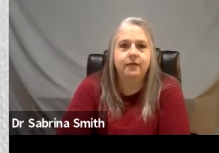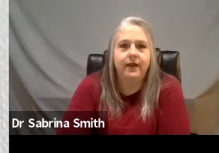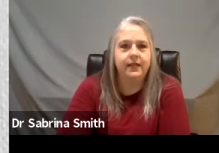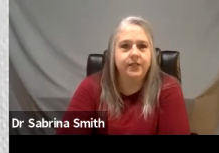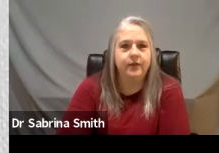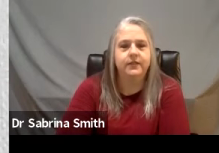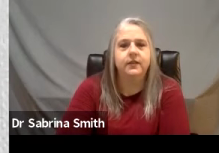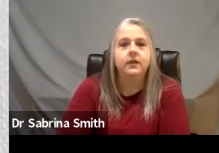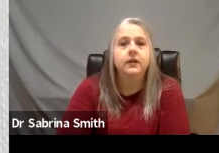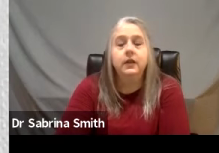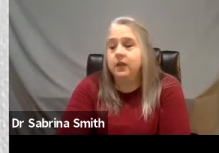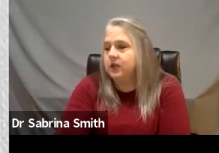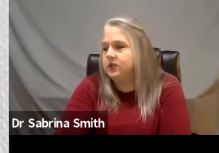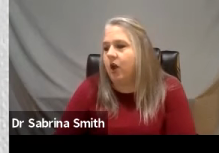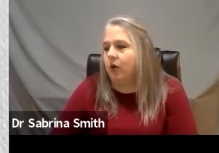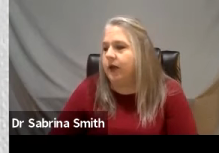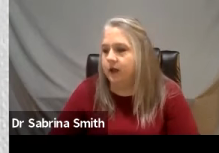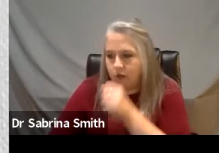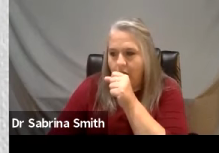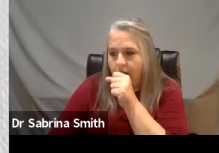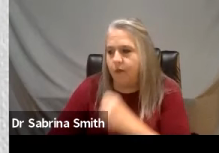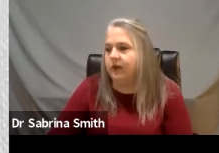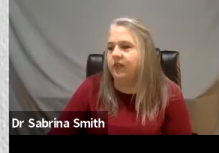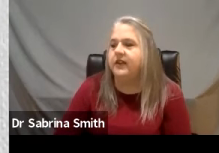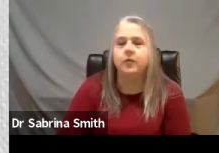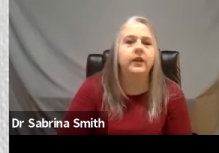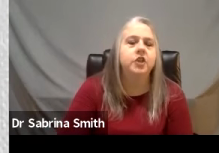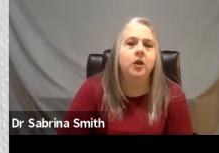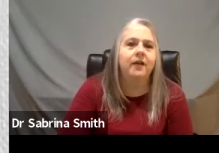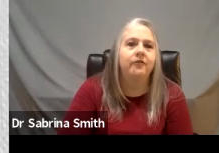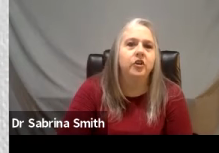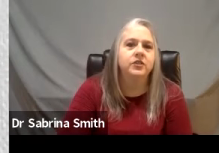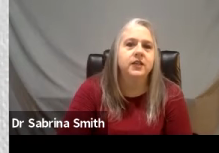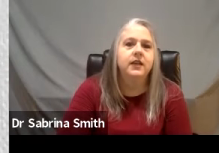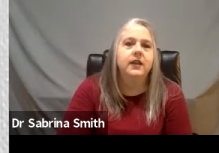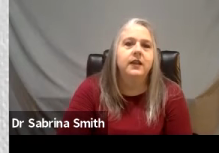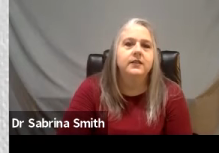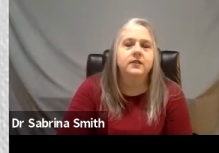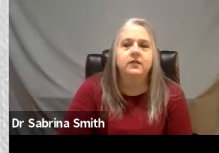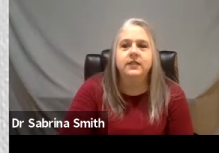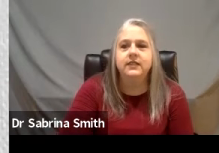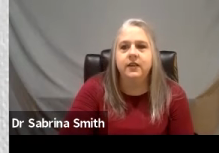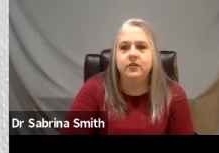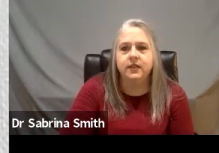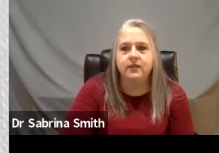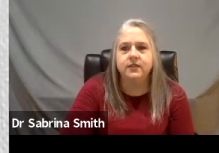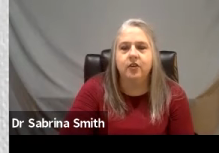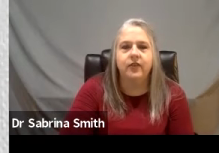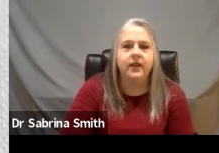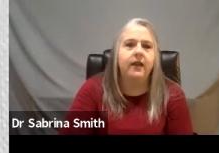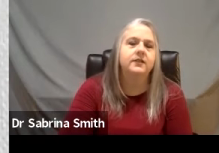let's get right into it. So one of the things that we're going to talk about first is details